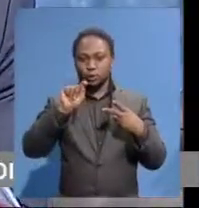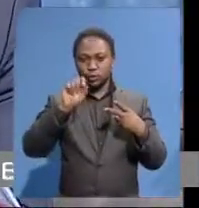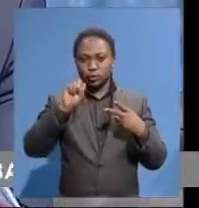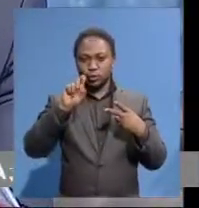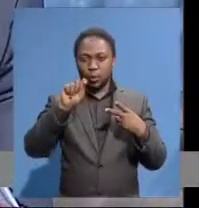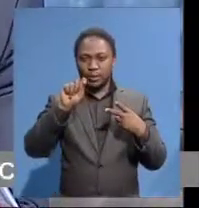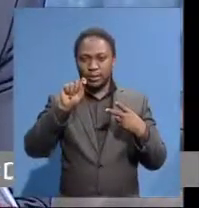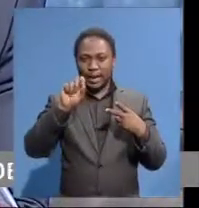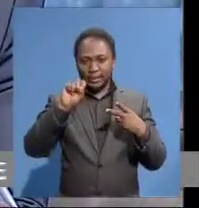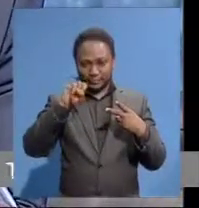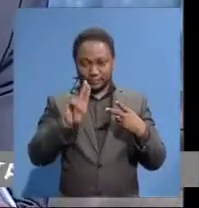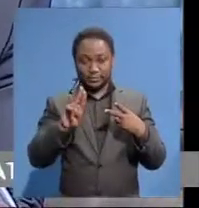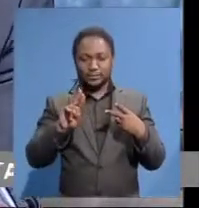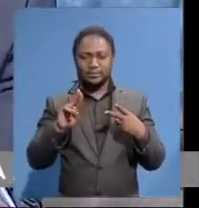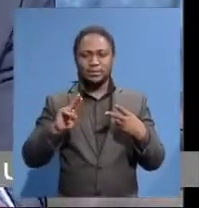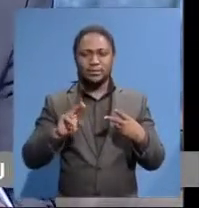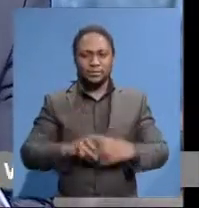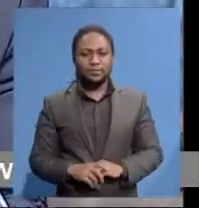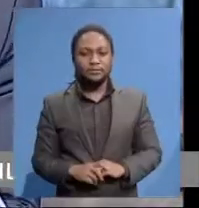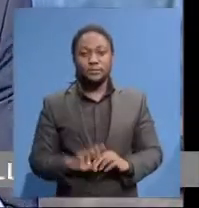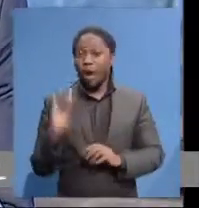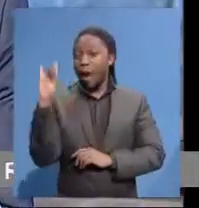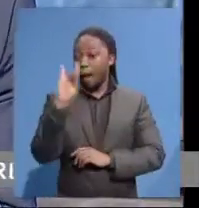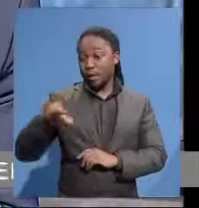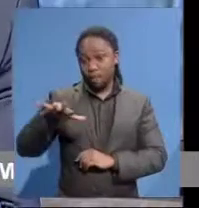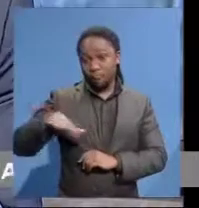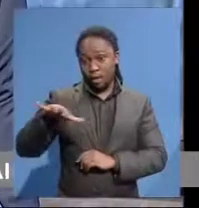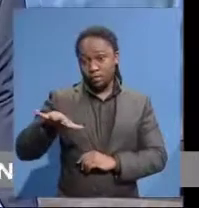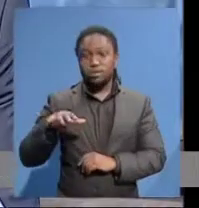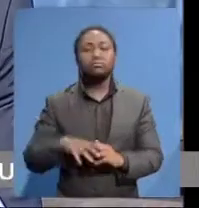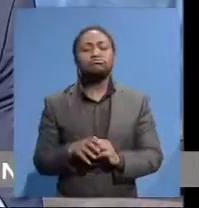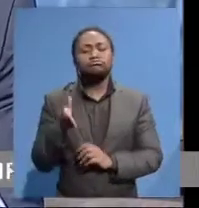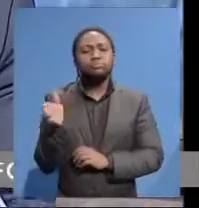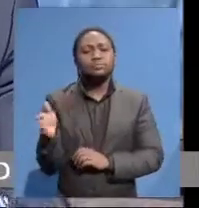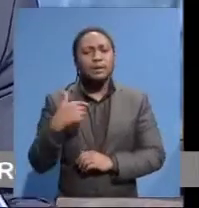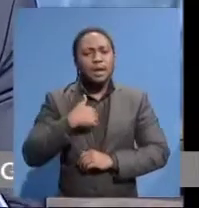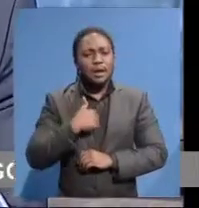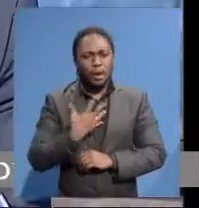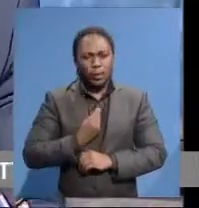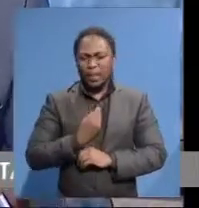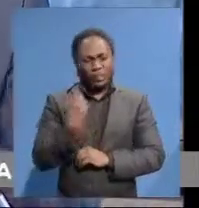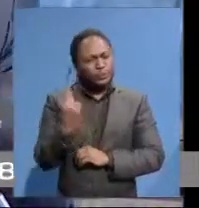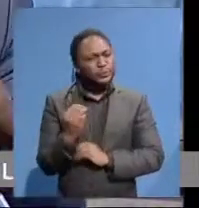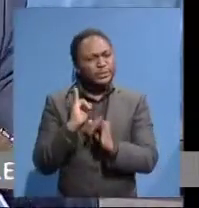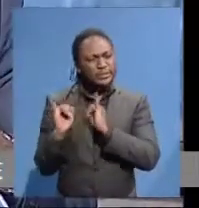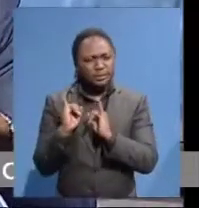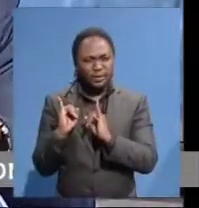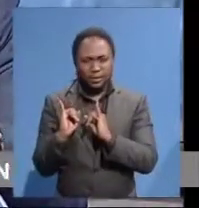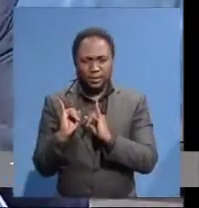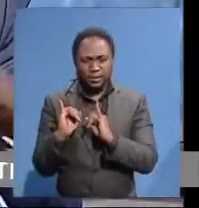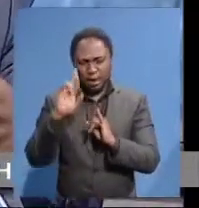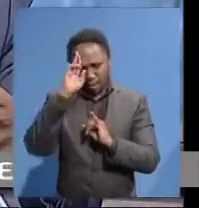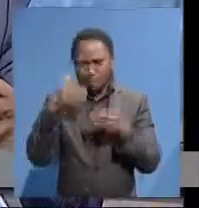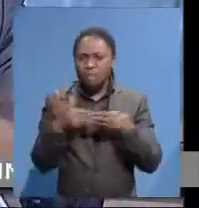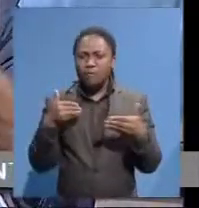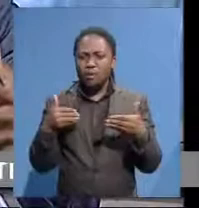Hammanskraal, and I was young and tinier than the way I am right now. And we were doing an interview. I remember before we used